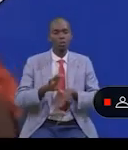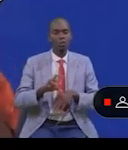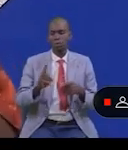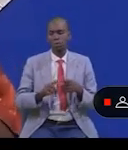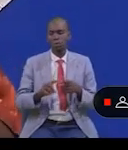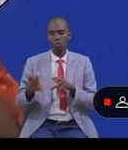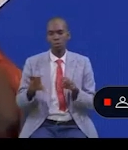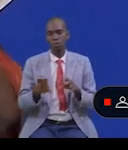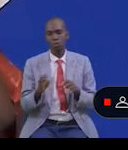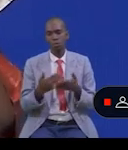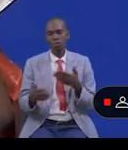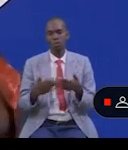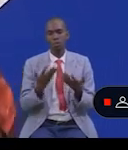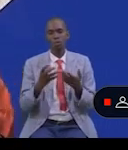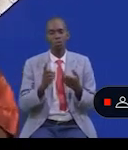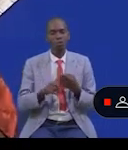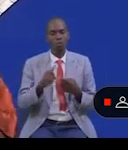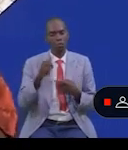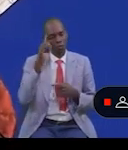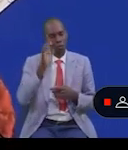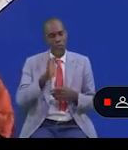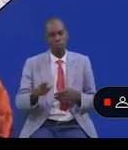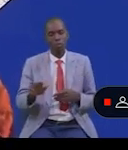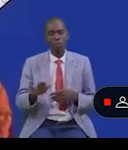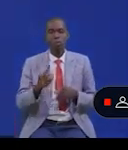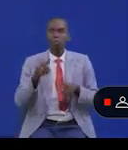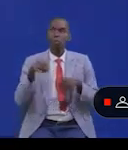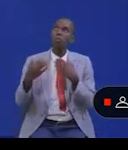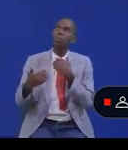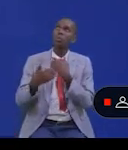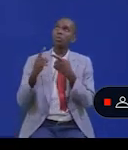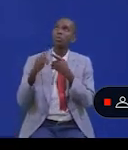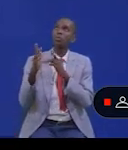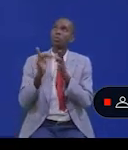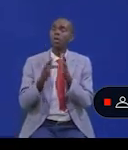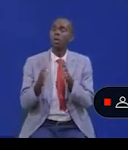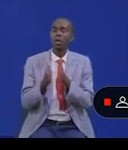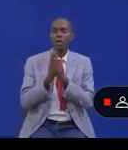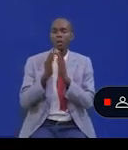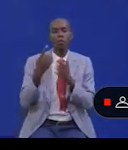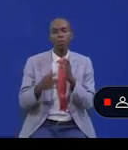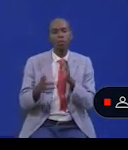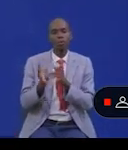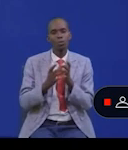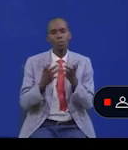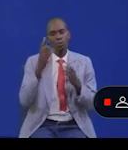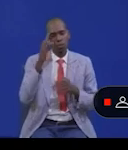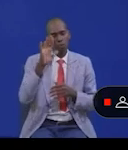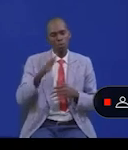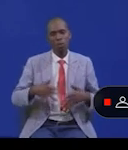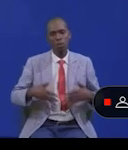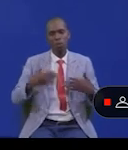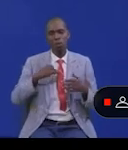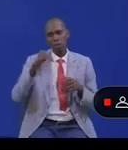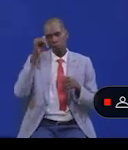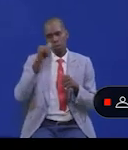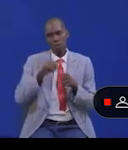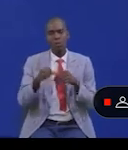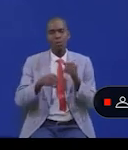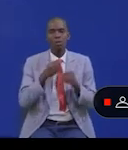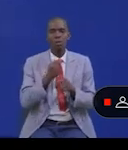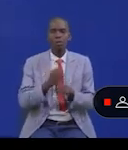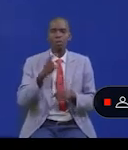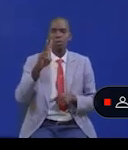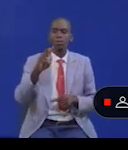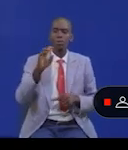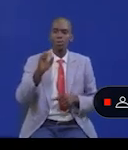back to Jesus and seek what is his will for our lives. And I did that in 2001. God did the